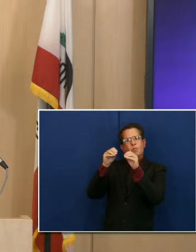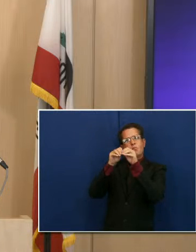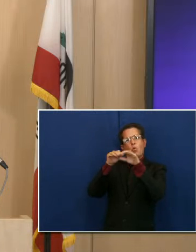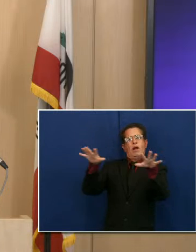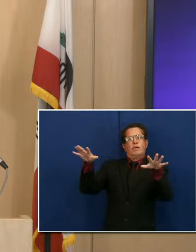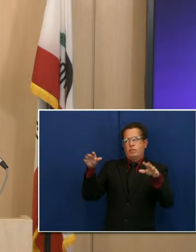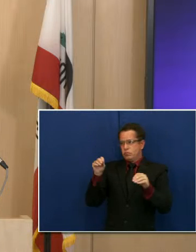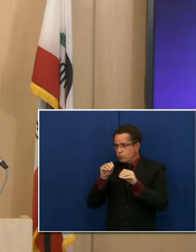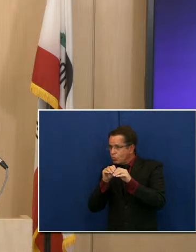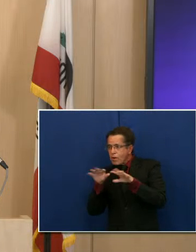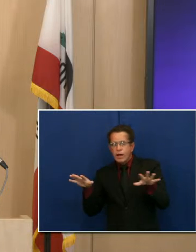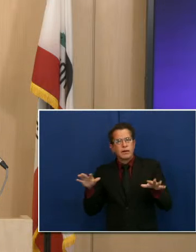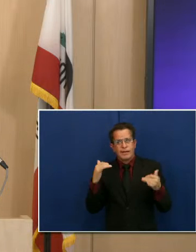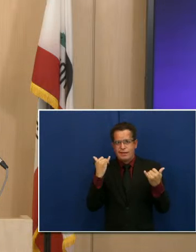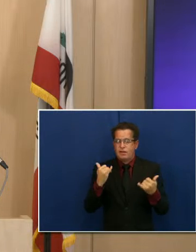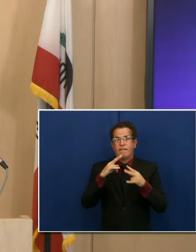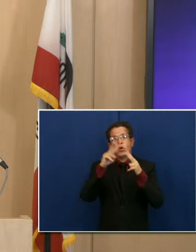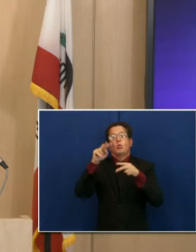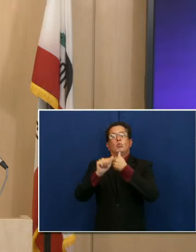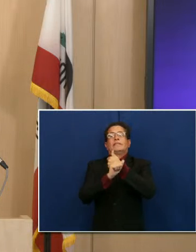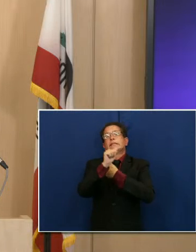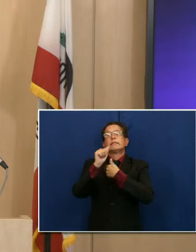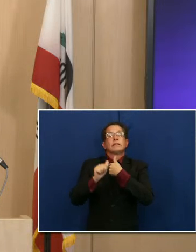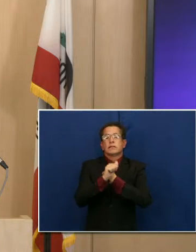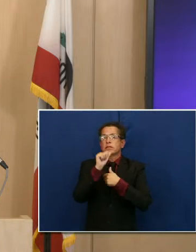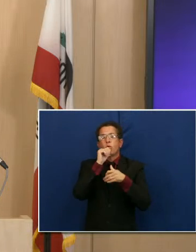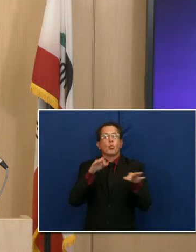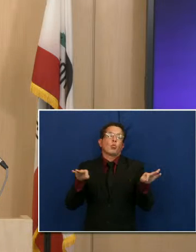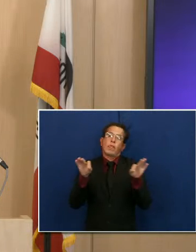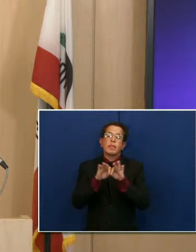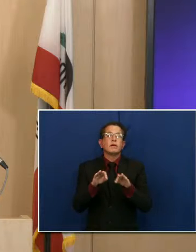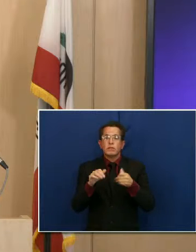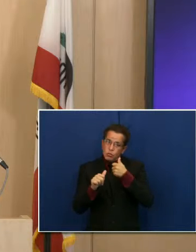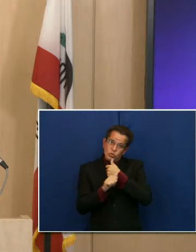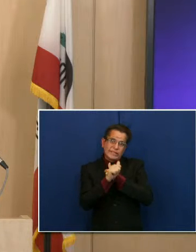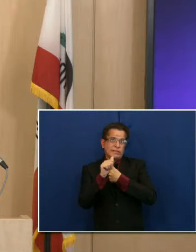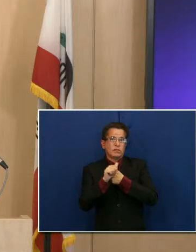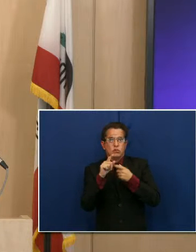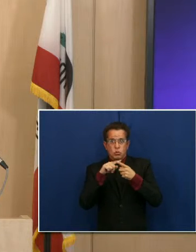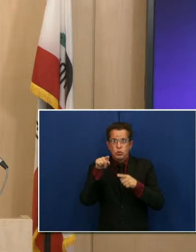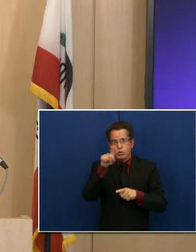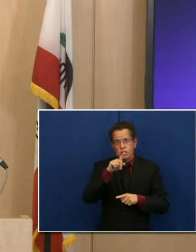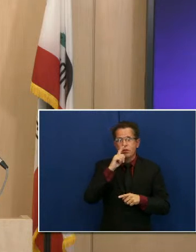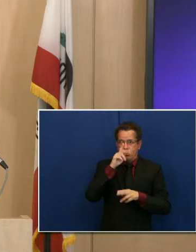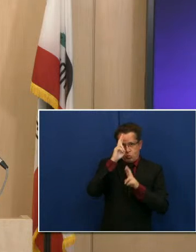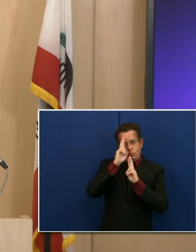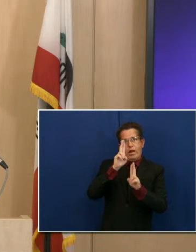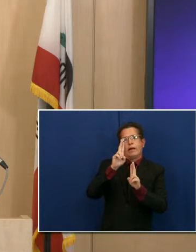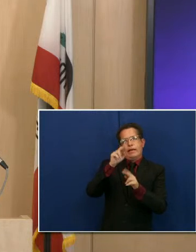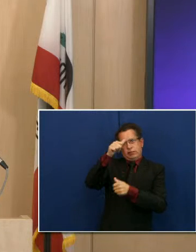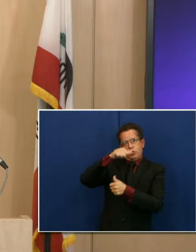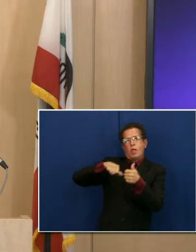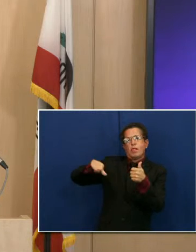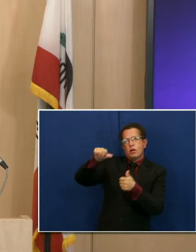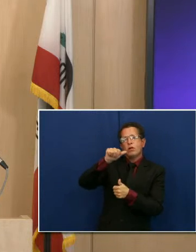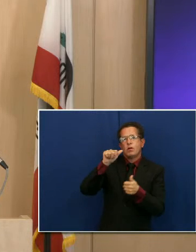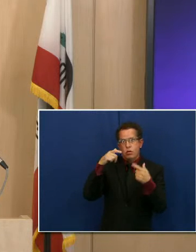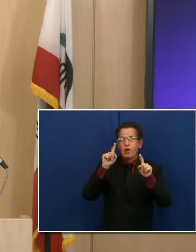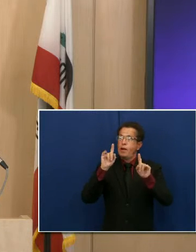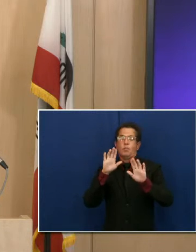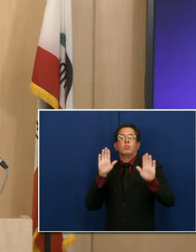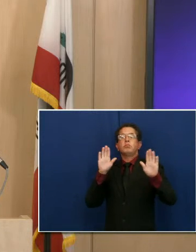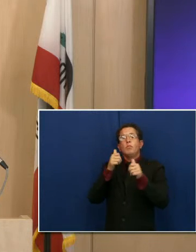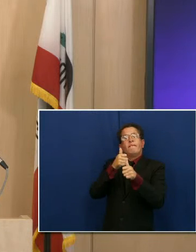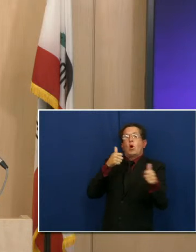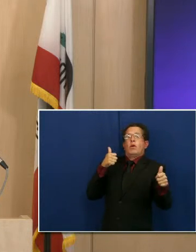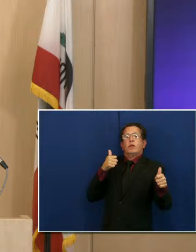and it's just simply not a risk worth taking. And it is in part an act of service that we do to one another to come